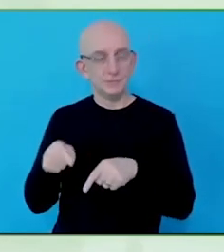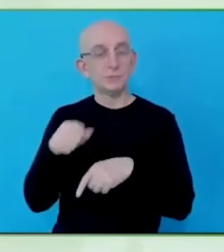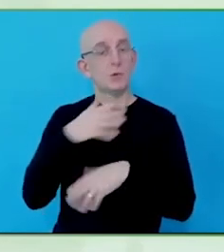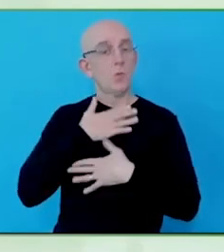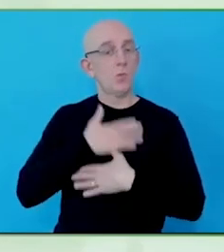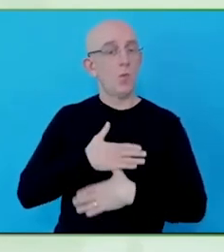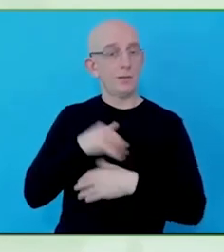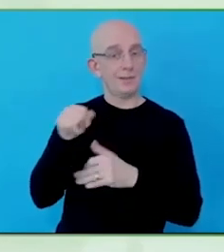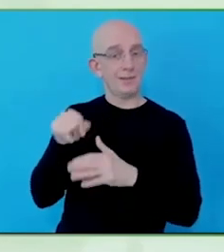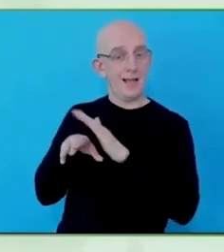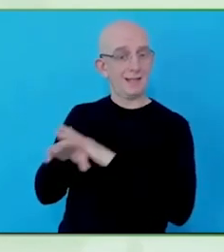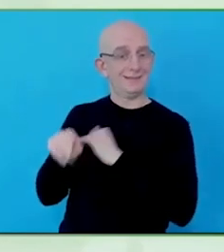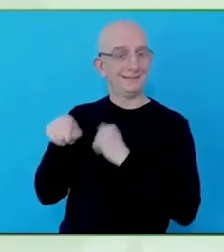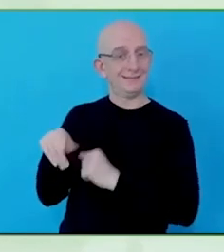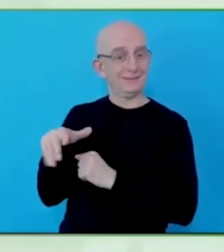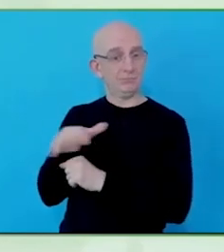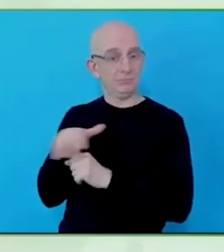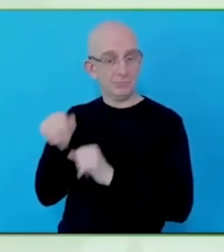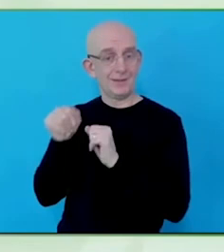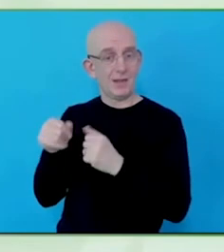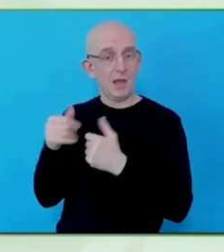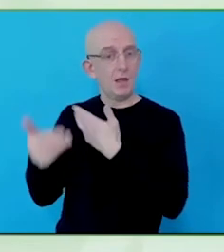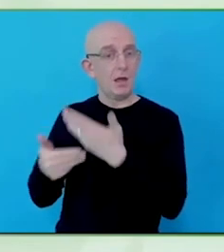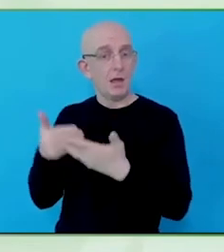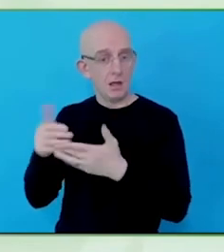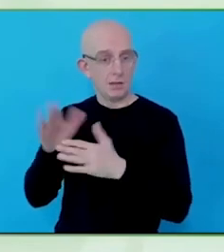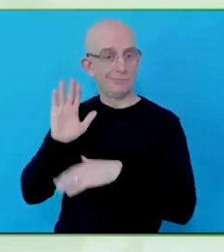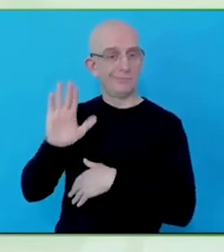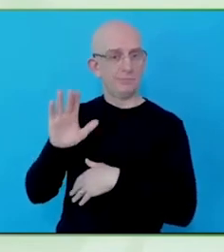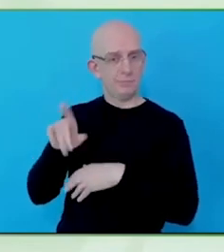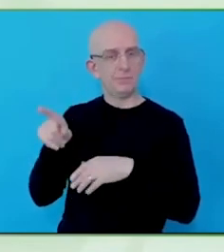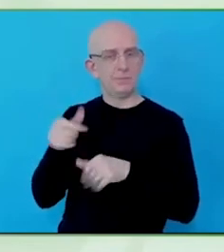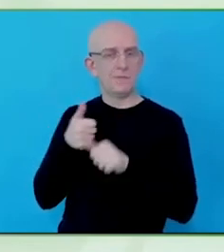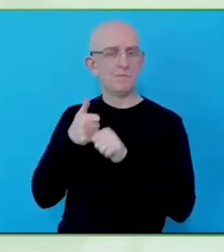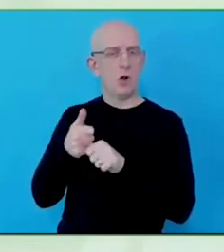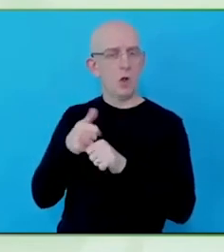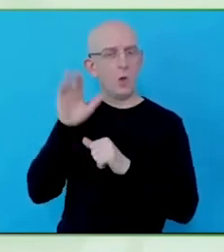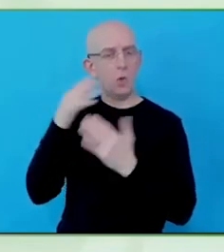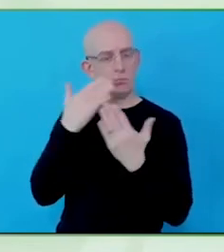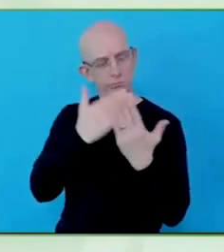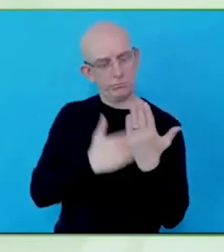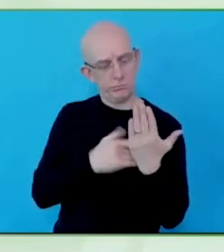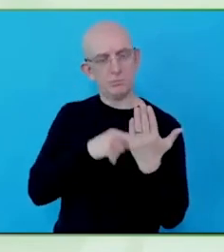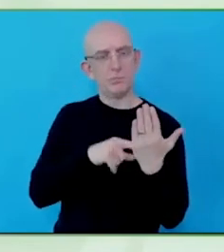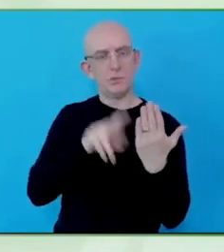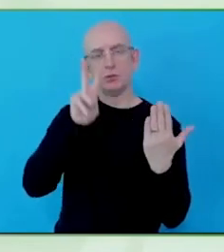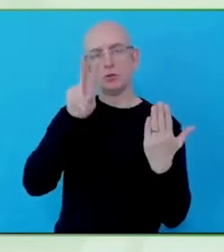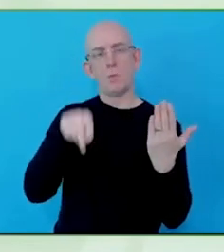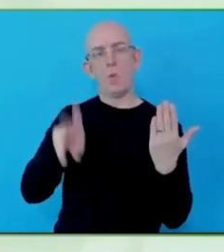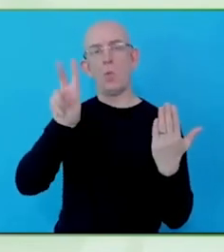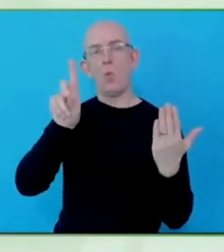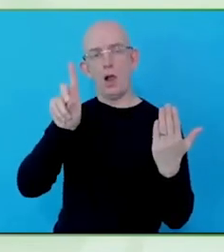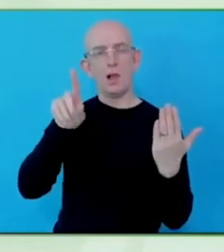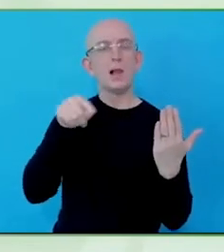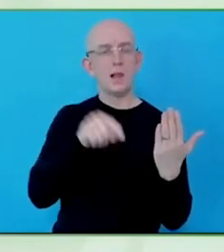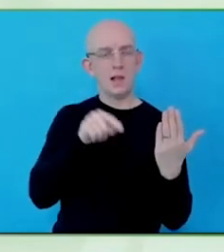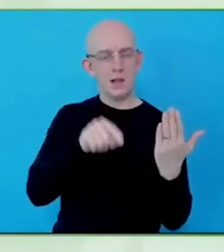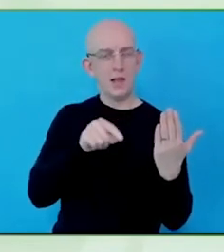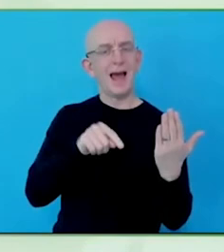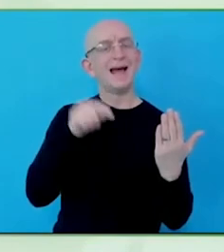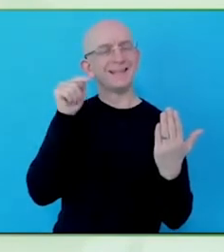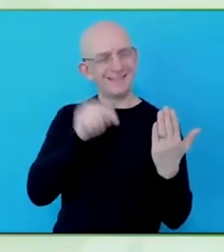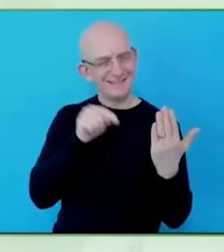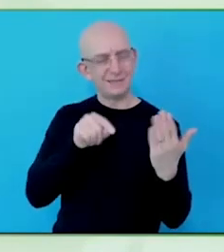organization can get visibility. And I guess that's the short answer to the question. The stakeholder needs to